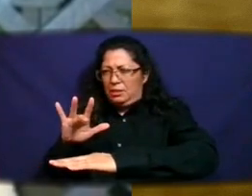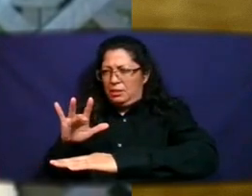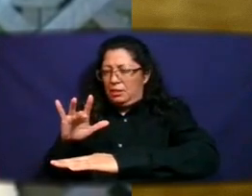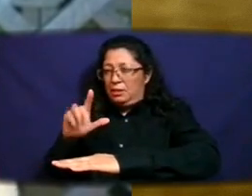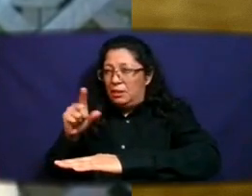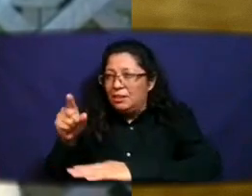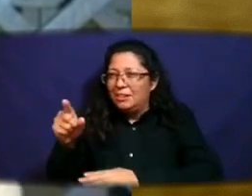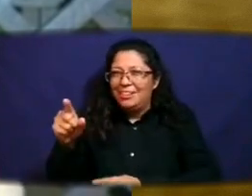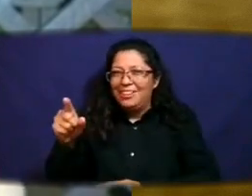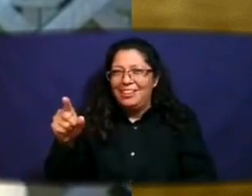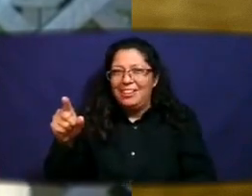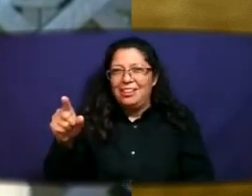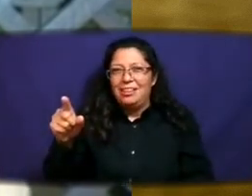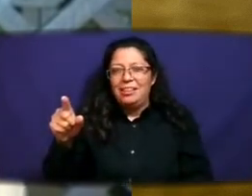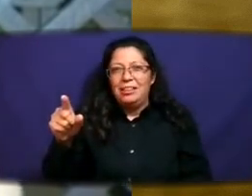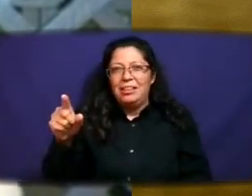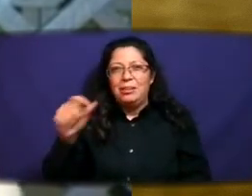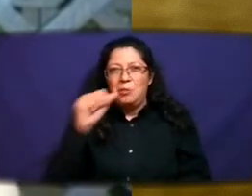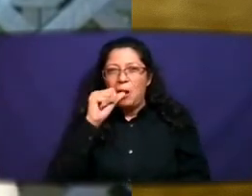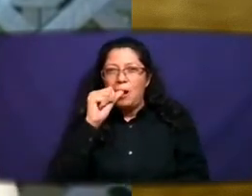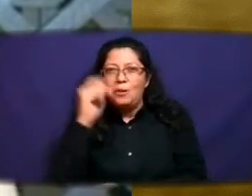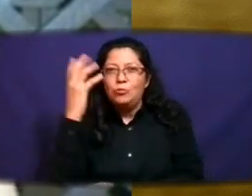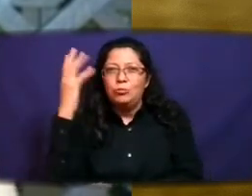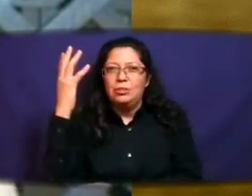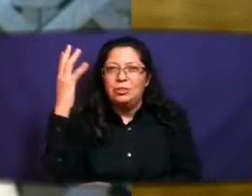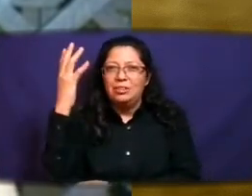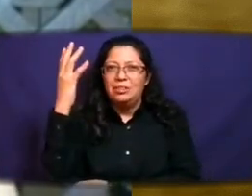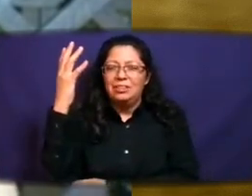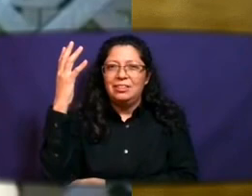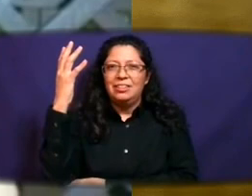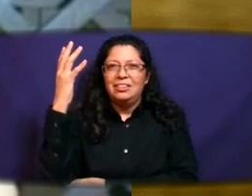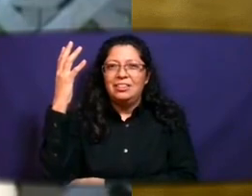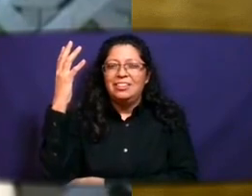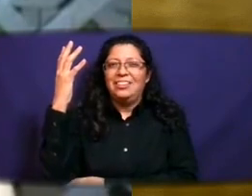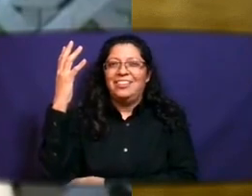except for the walnut tree.